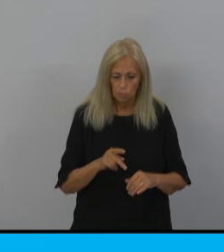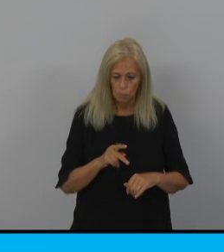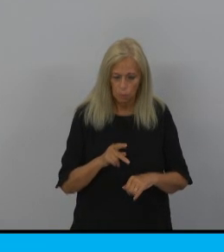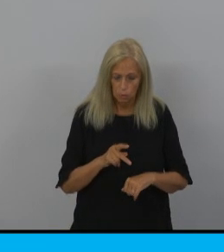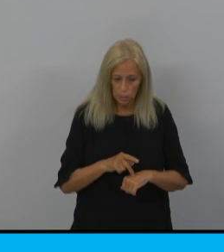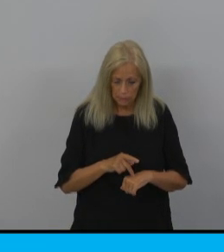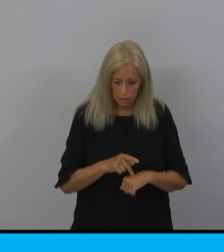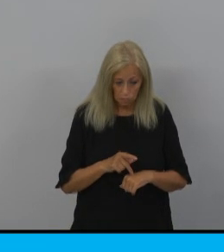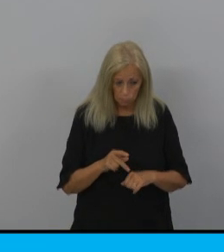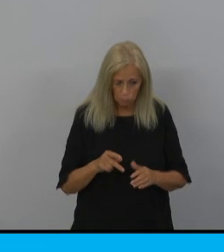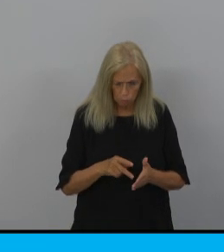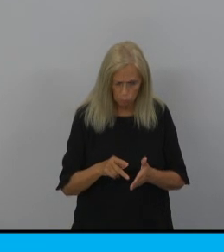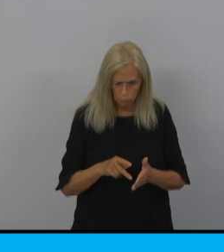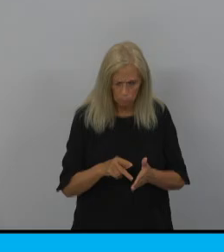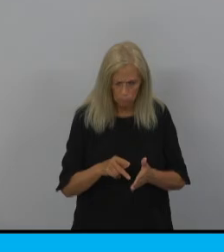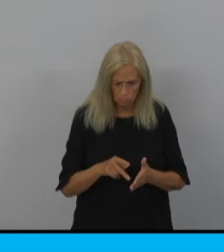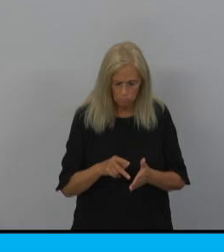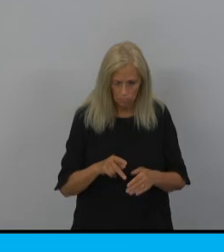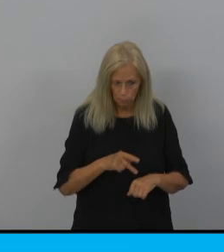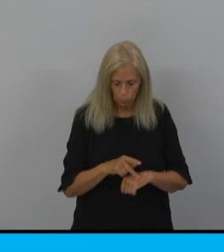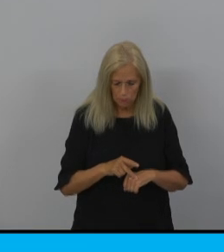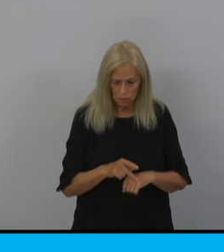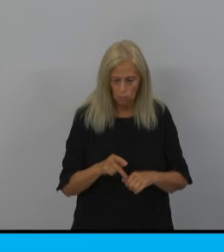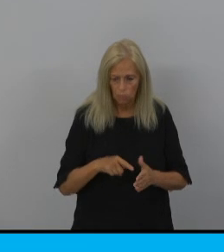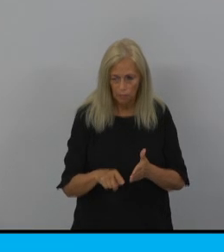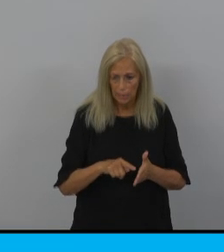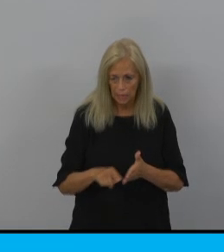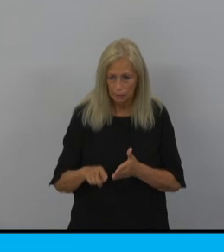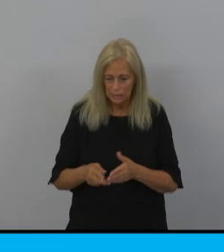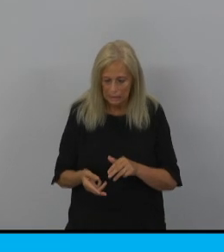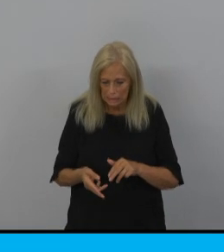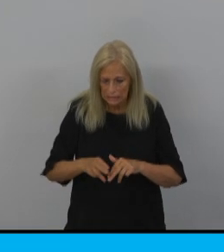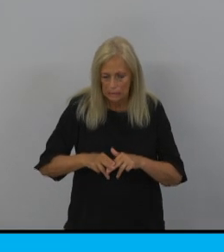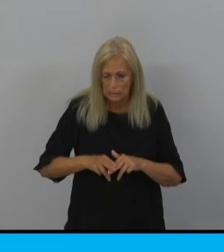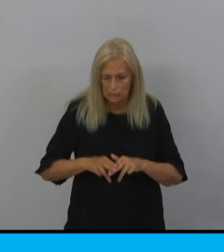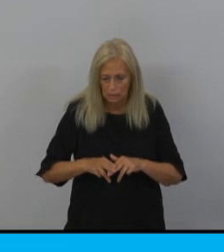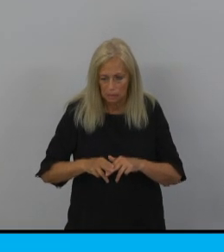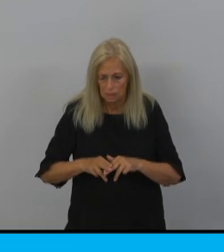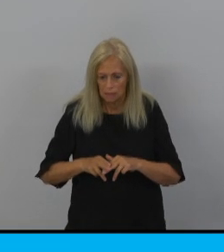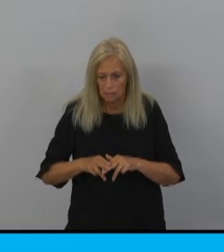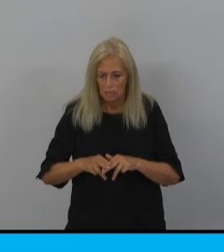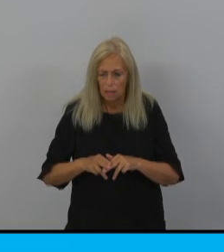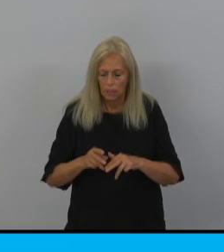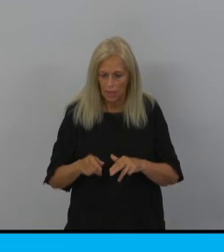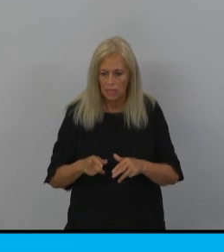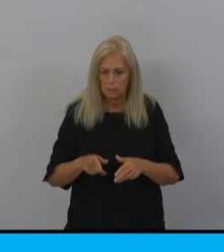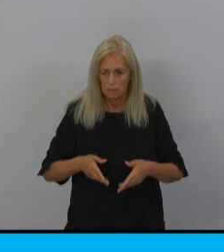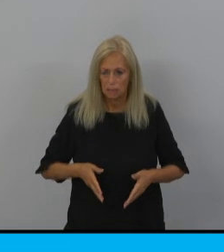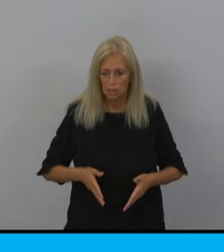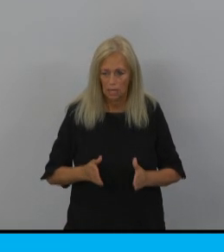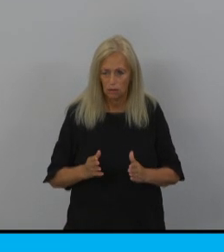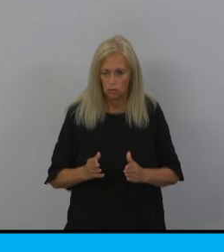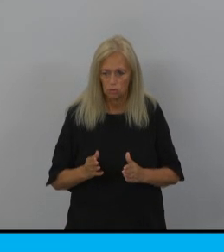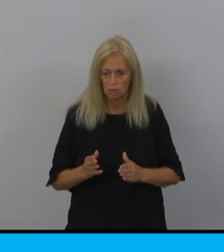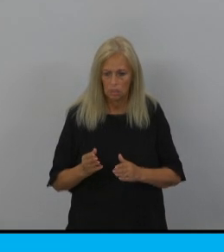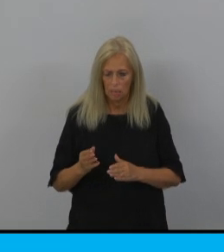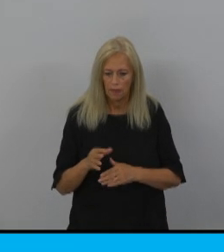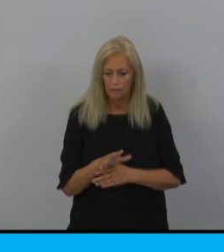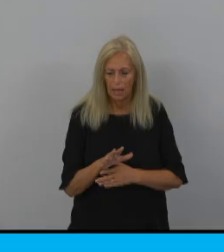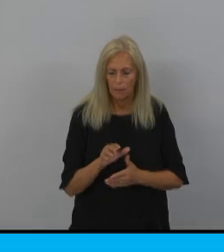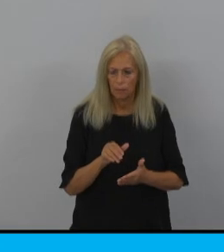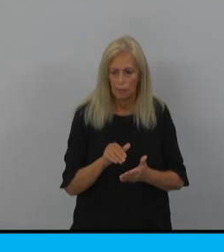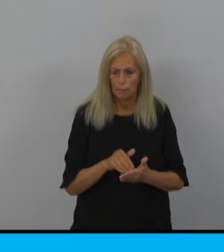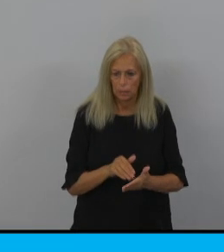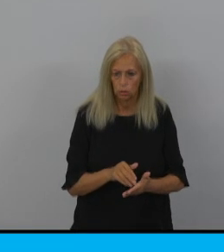10,250,000. You can see that is up quite a bit from what it's been. Our principal payments this past year were